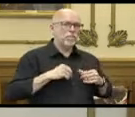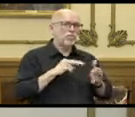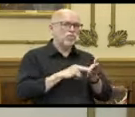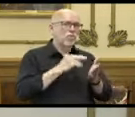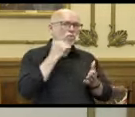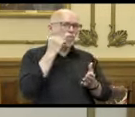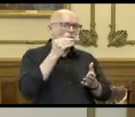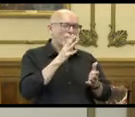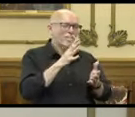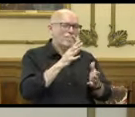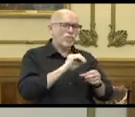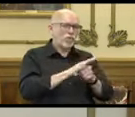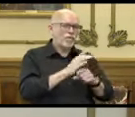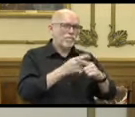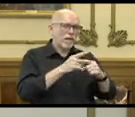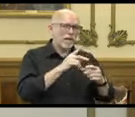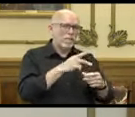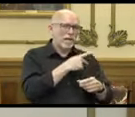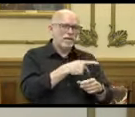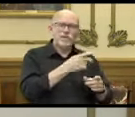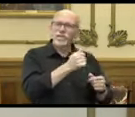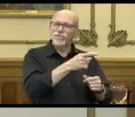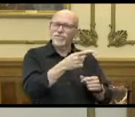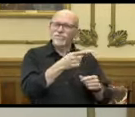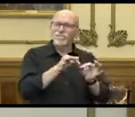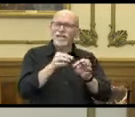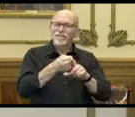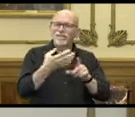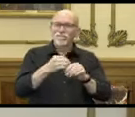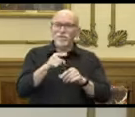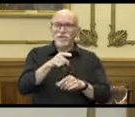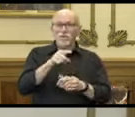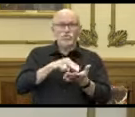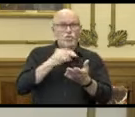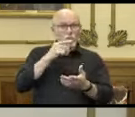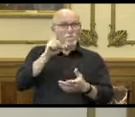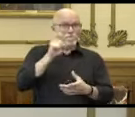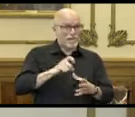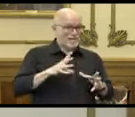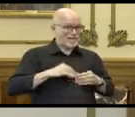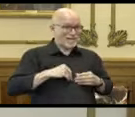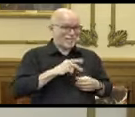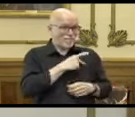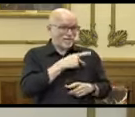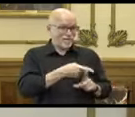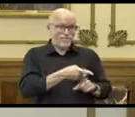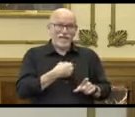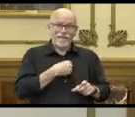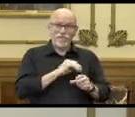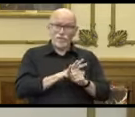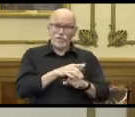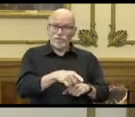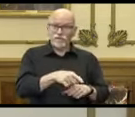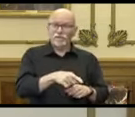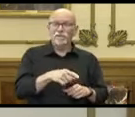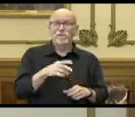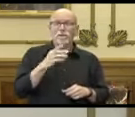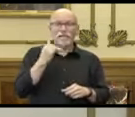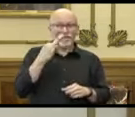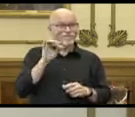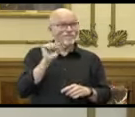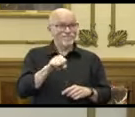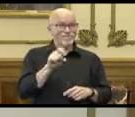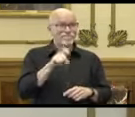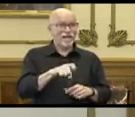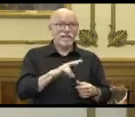you kind of clarify whether or not nursing homes had to accept COVID positive patients in Indiana? And if so,